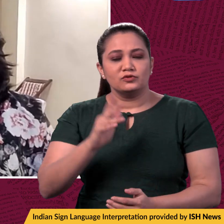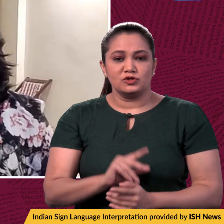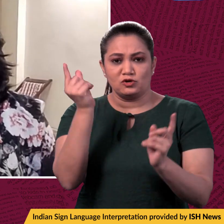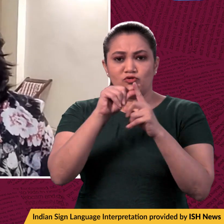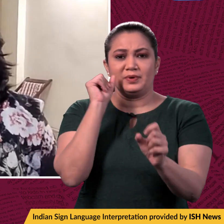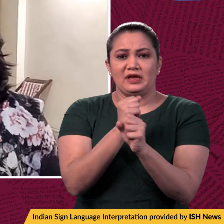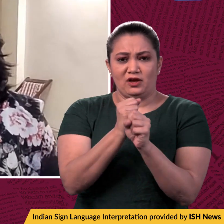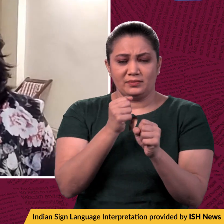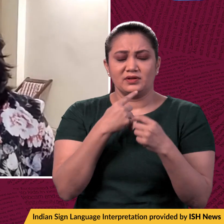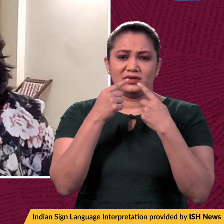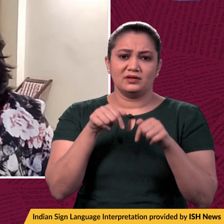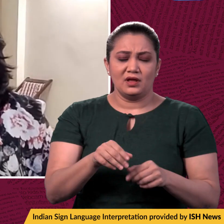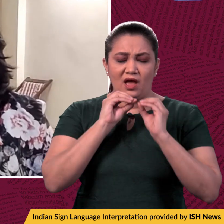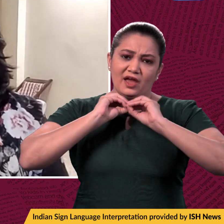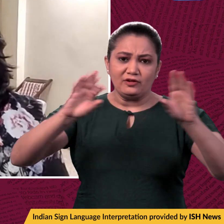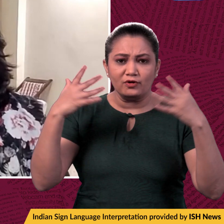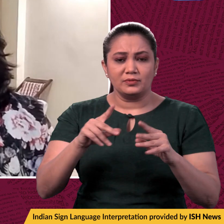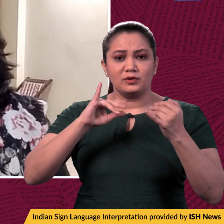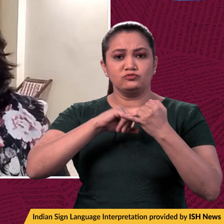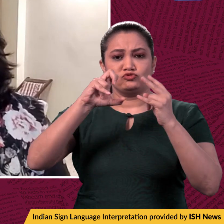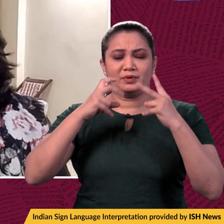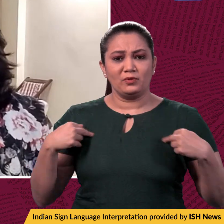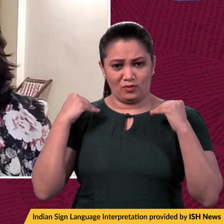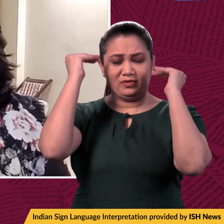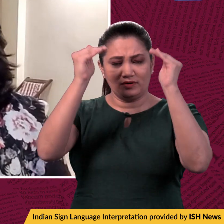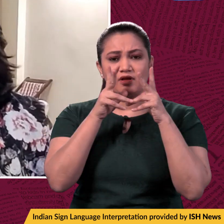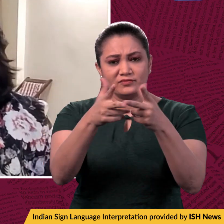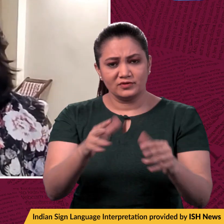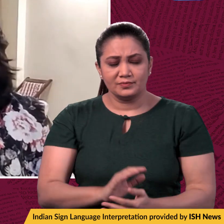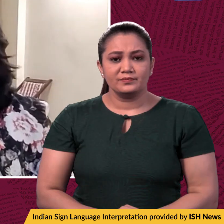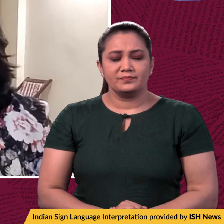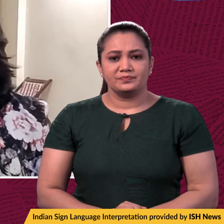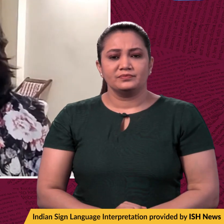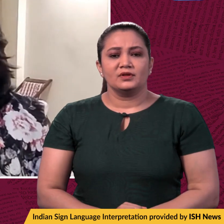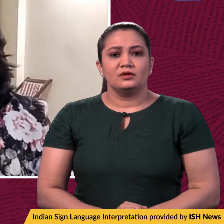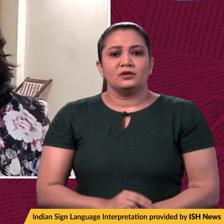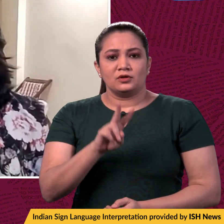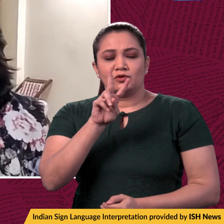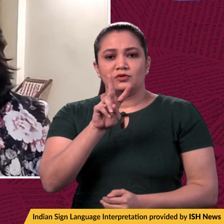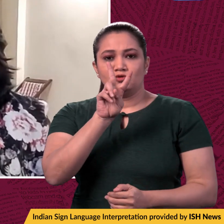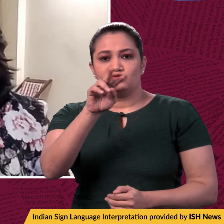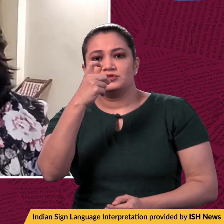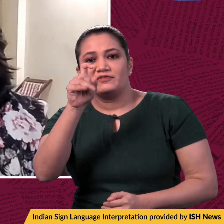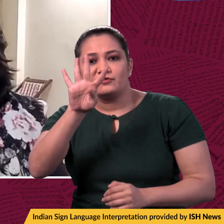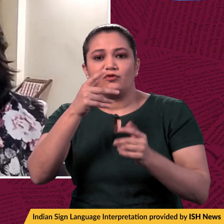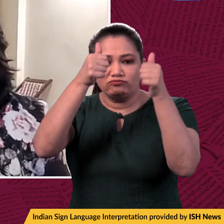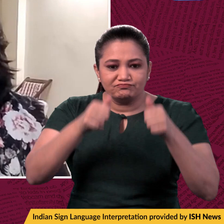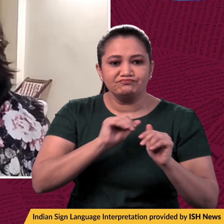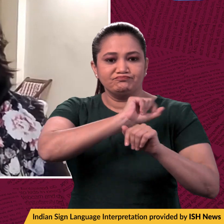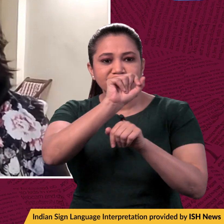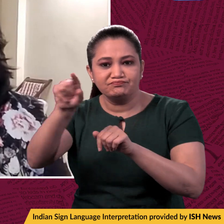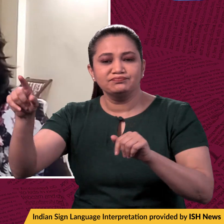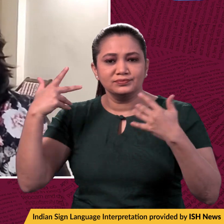Also in the news, the Uttar Pradesh government today has informed the Supreme Court that it had withdrawn